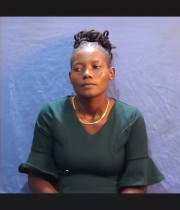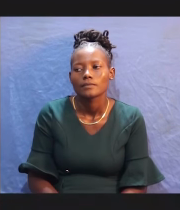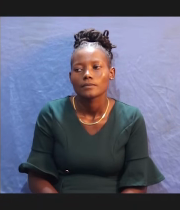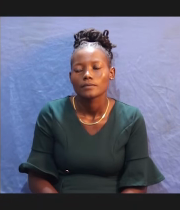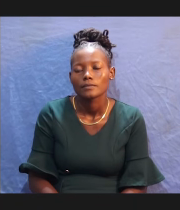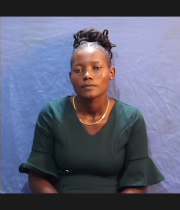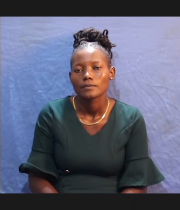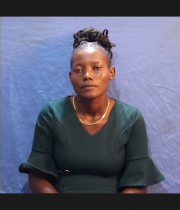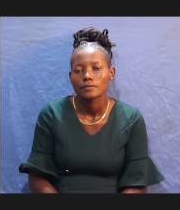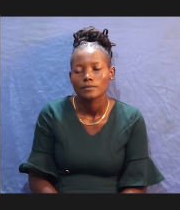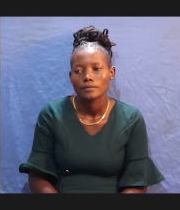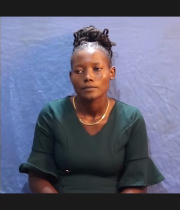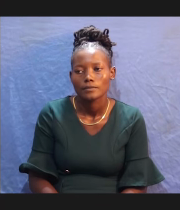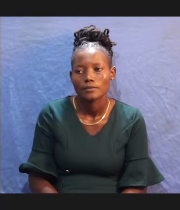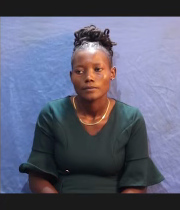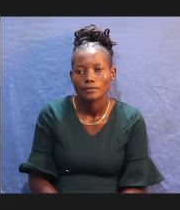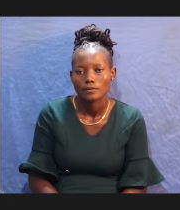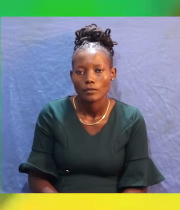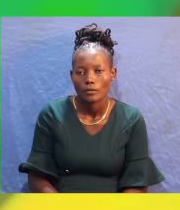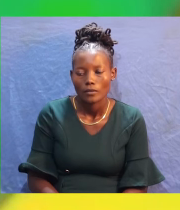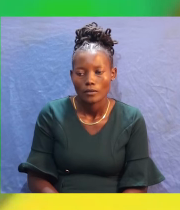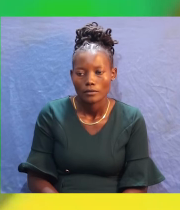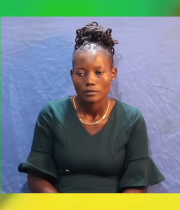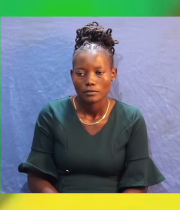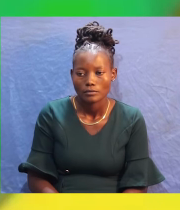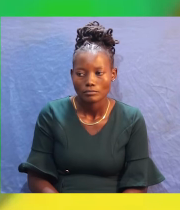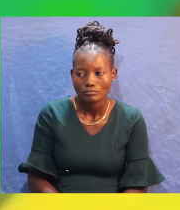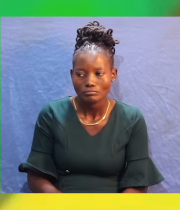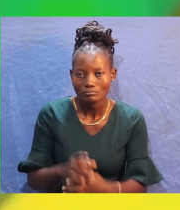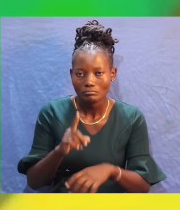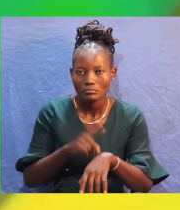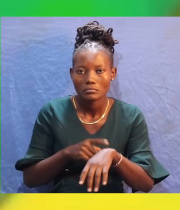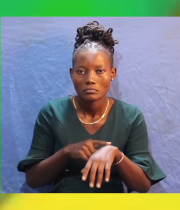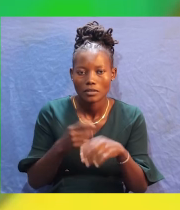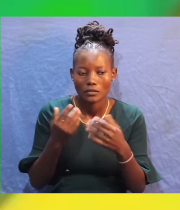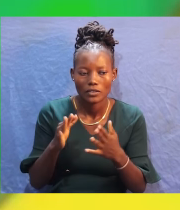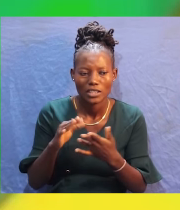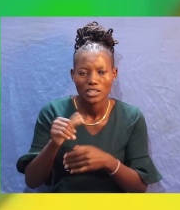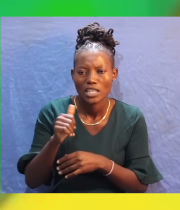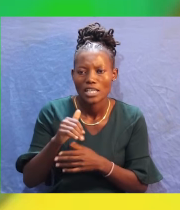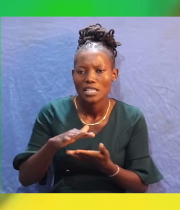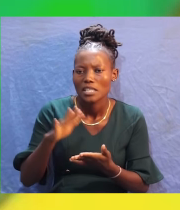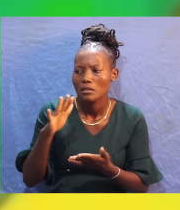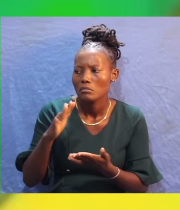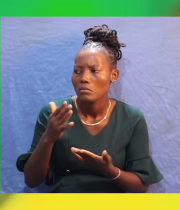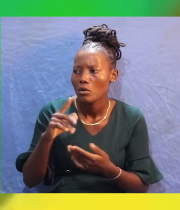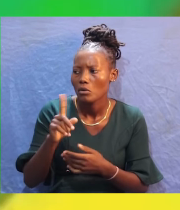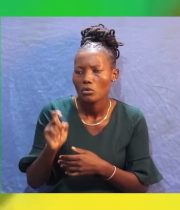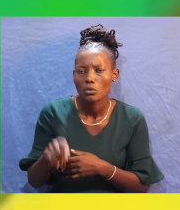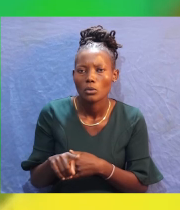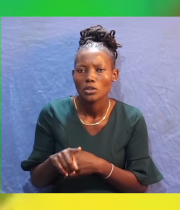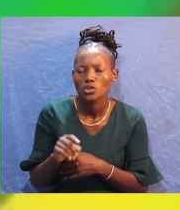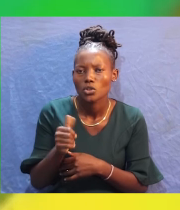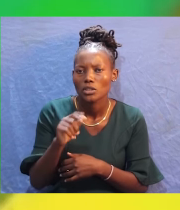Thank you. Is there any, we are running out of time. Is there any more last burning question?